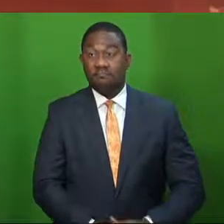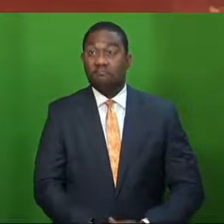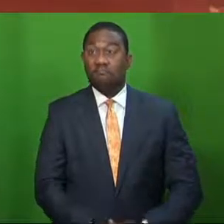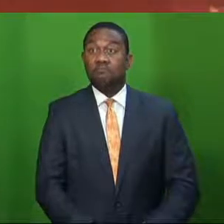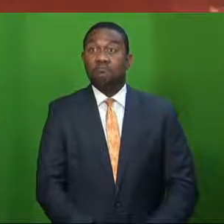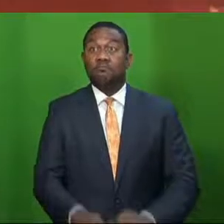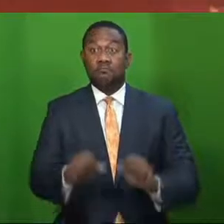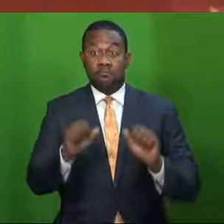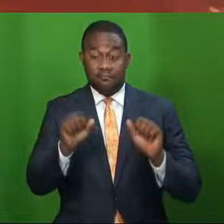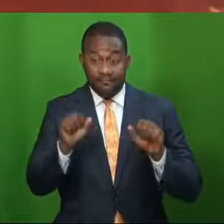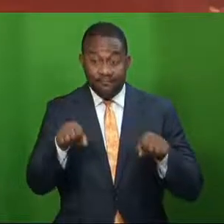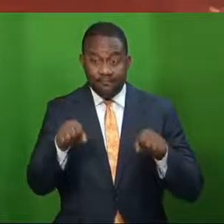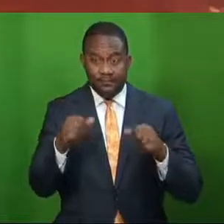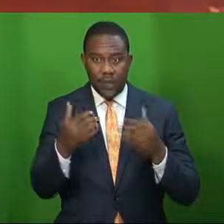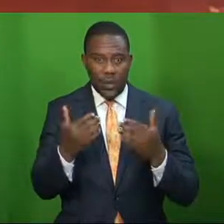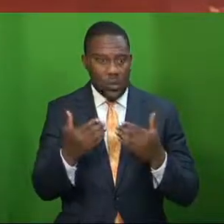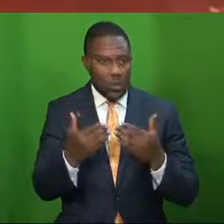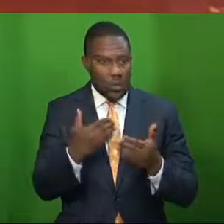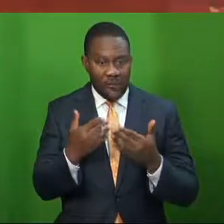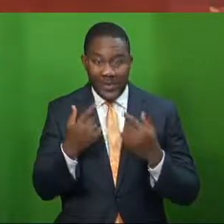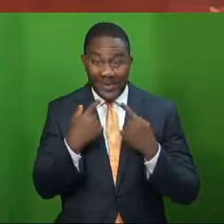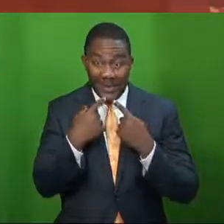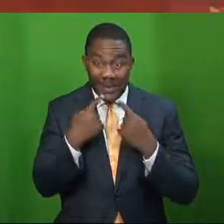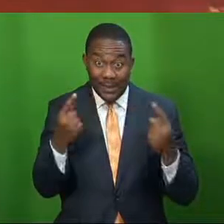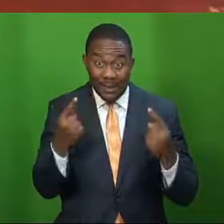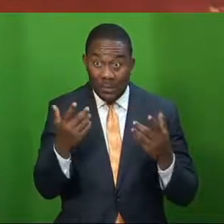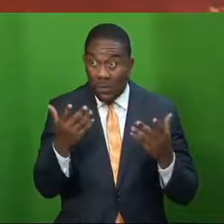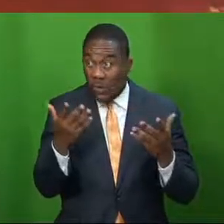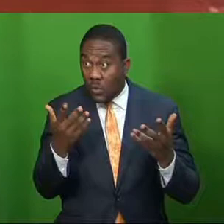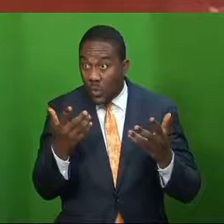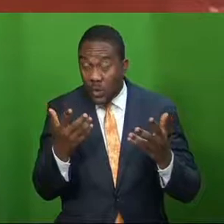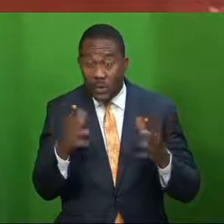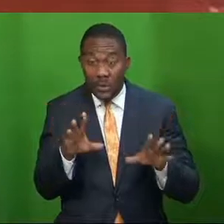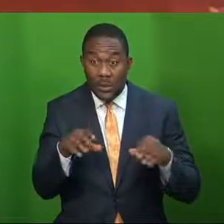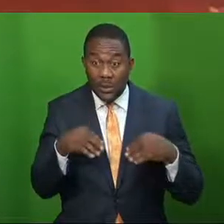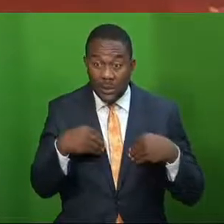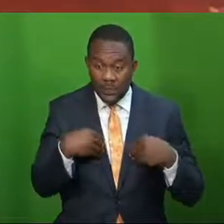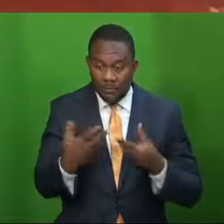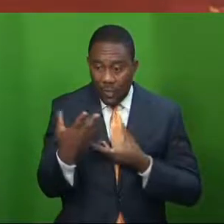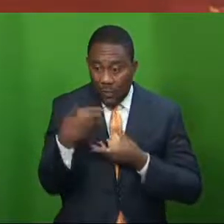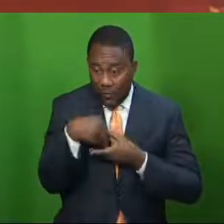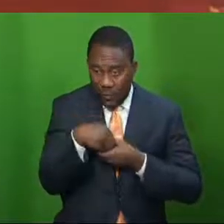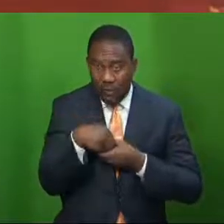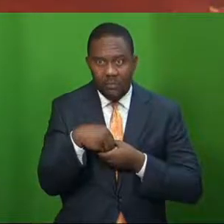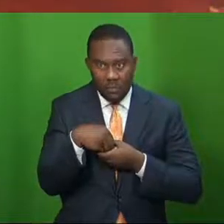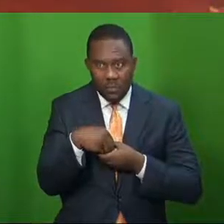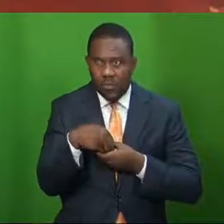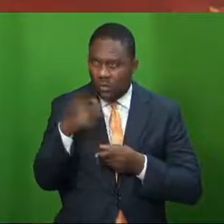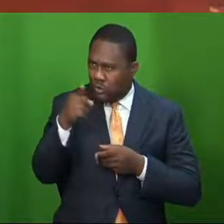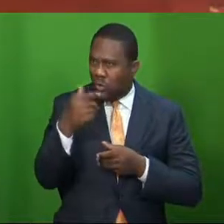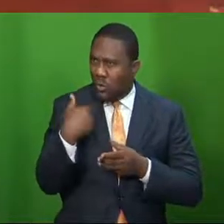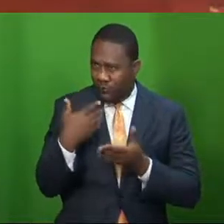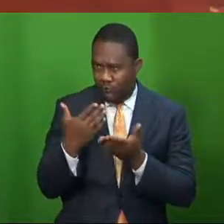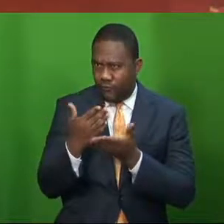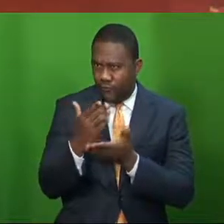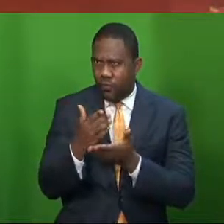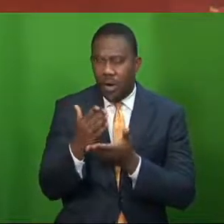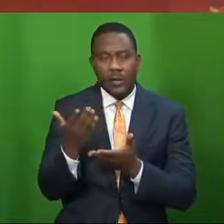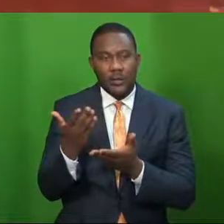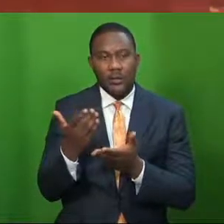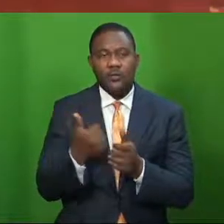statements to be made in the House by honorable members in accordance with Order 72.